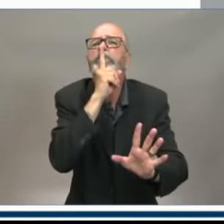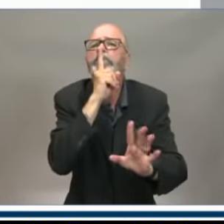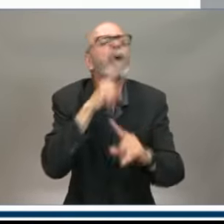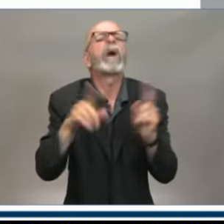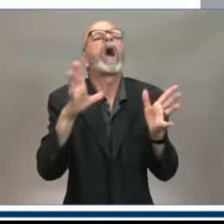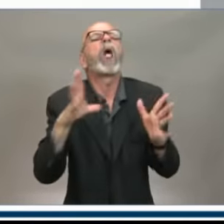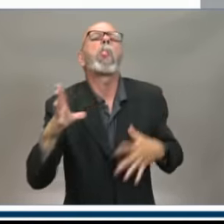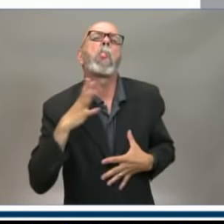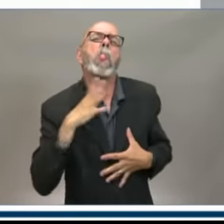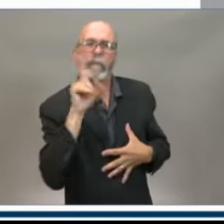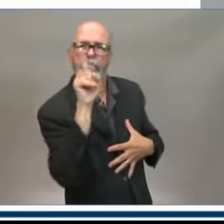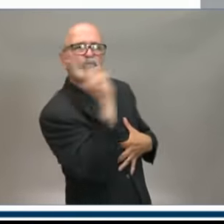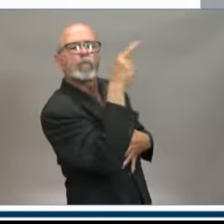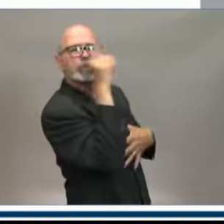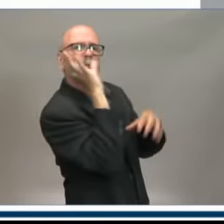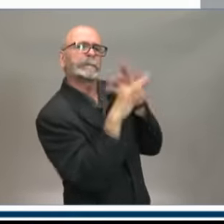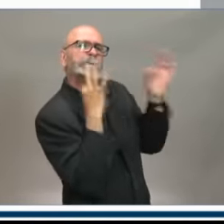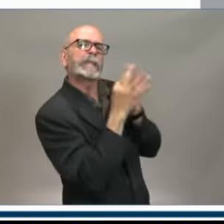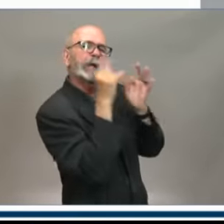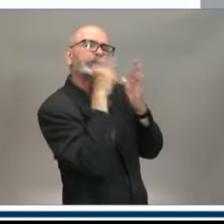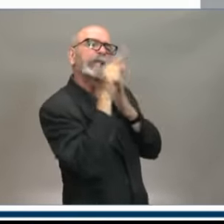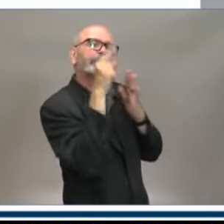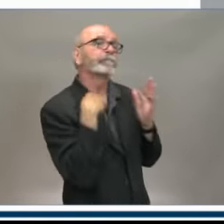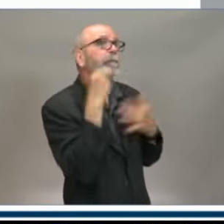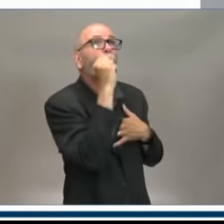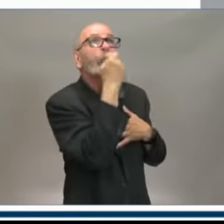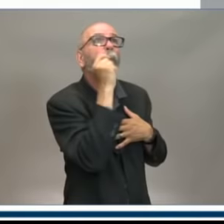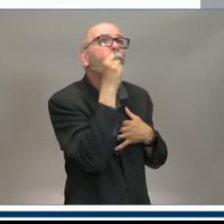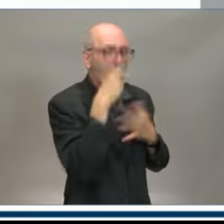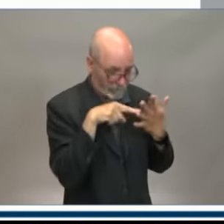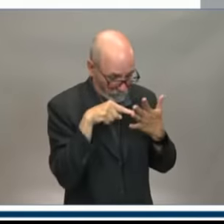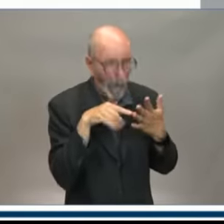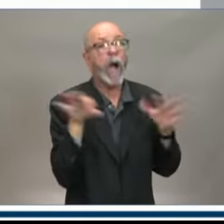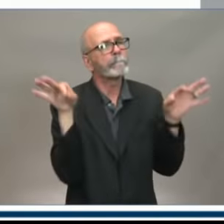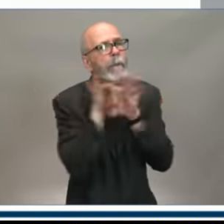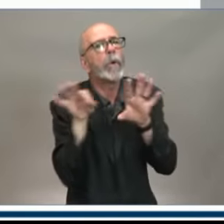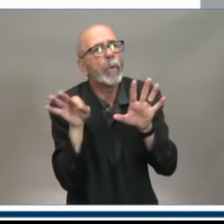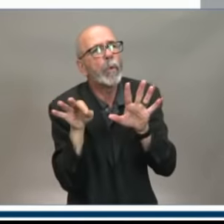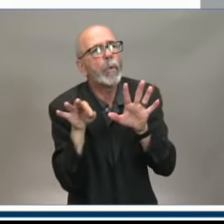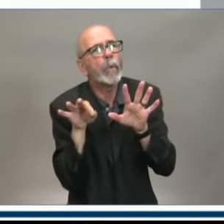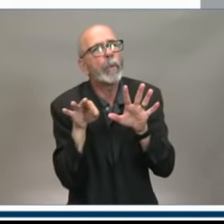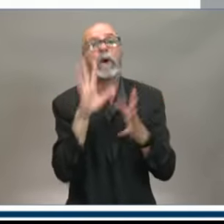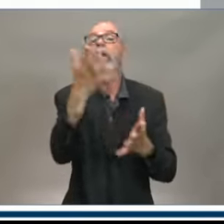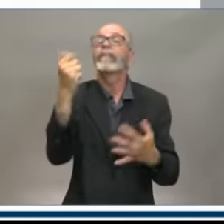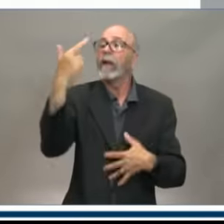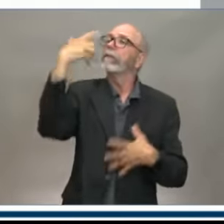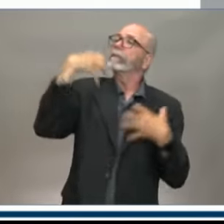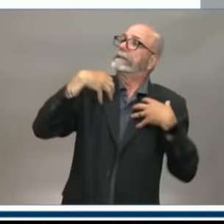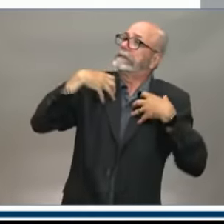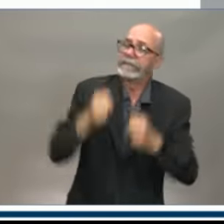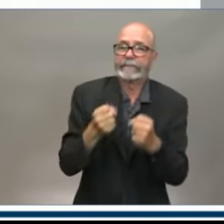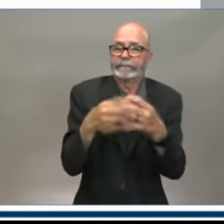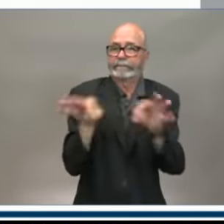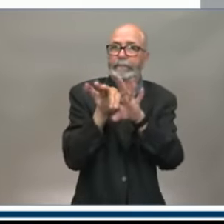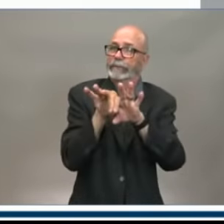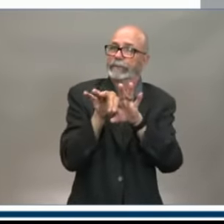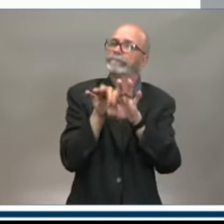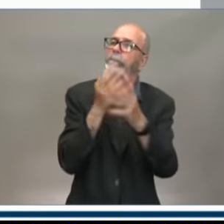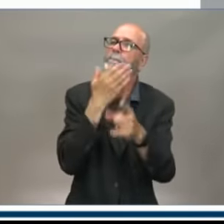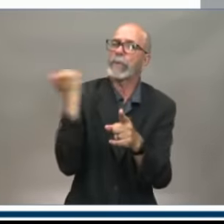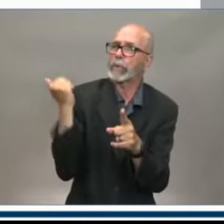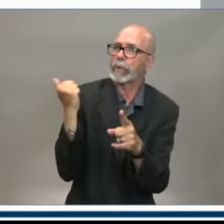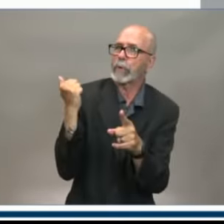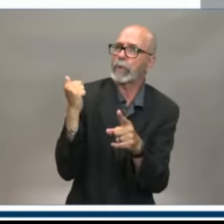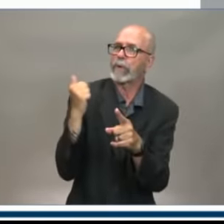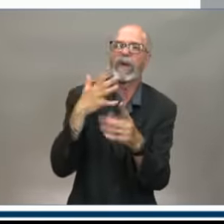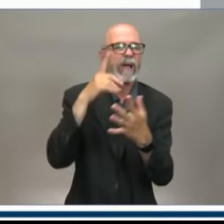COVID. It remains critically important. Our recovery, it needs to be informed by very good active